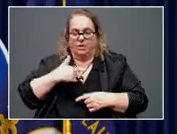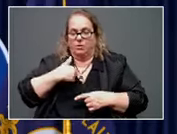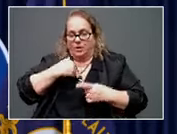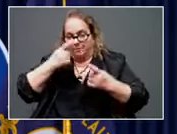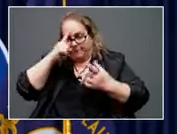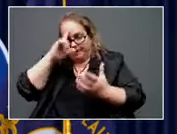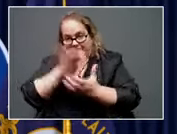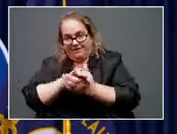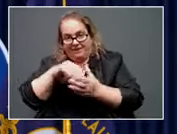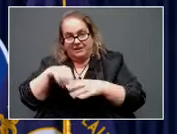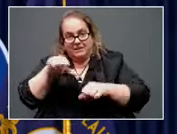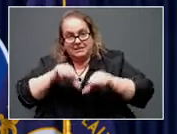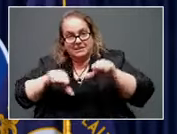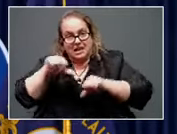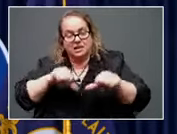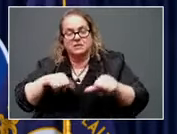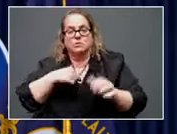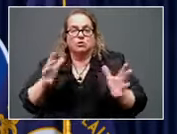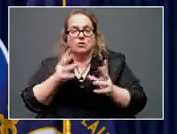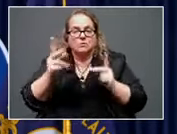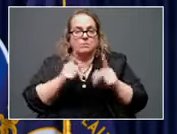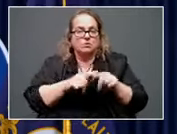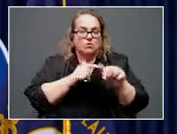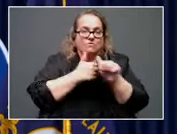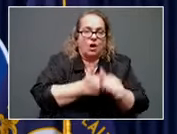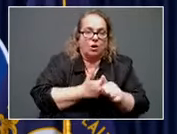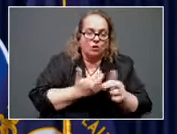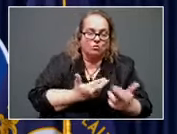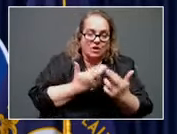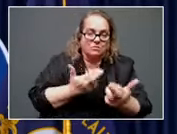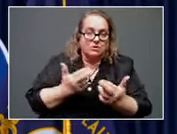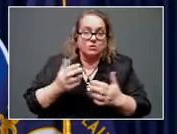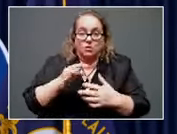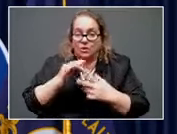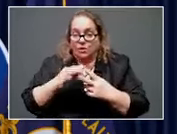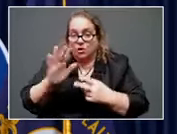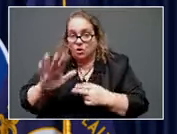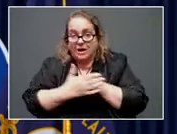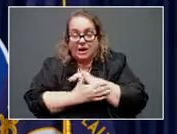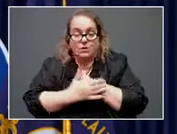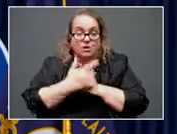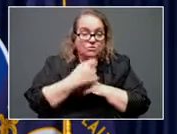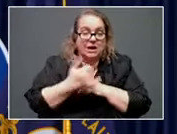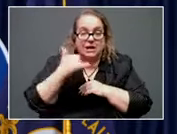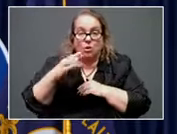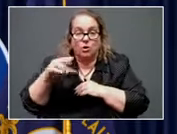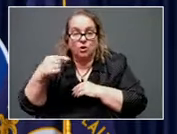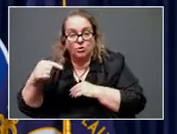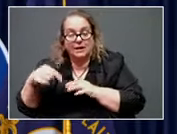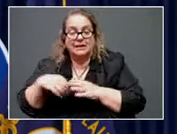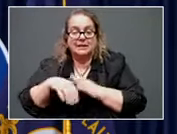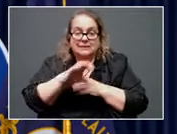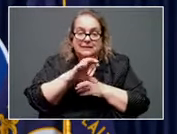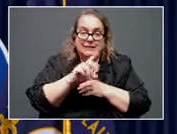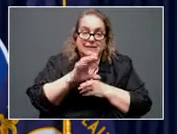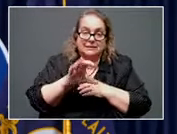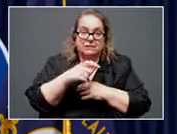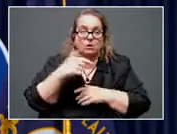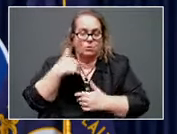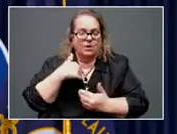recommendations, depending on whether your county is in the red, yellow, or green in the CDC. But we're facing